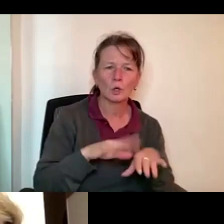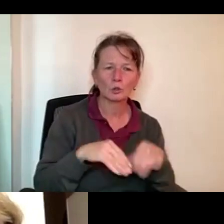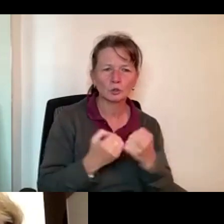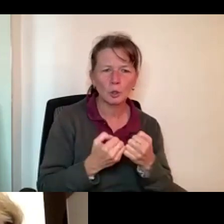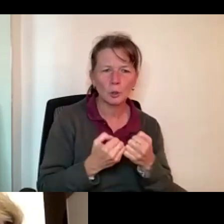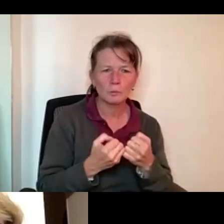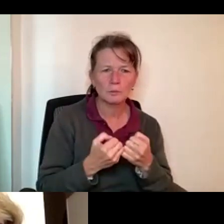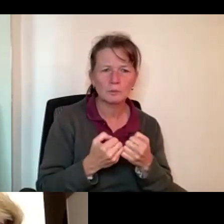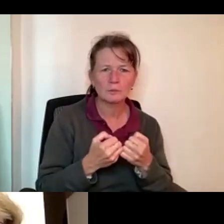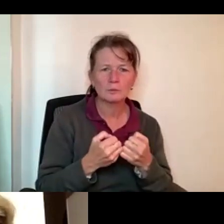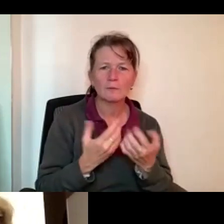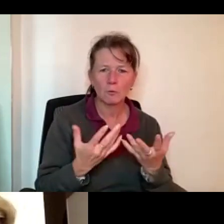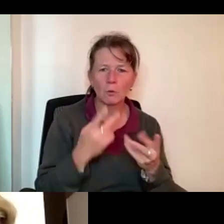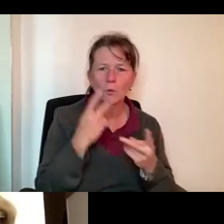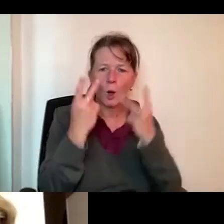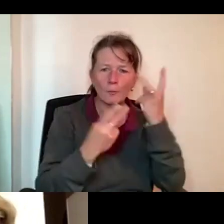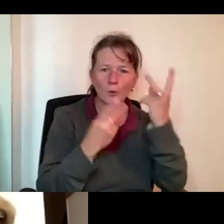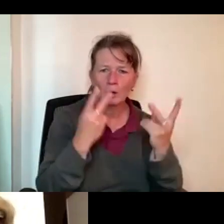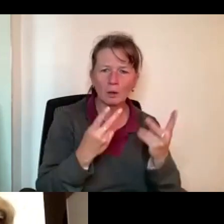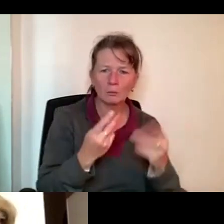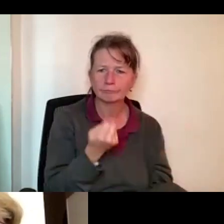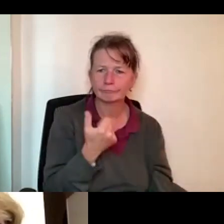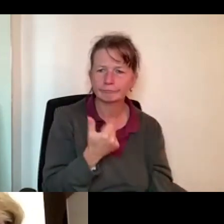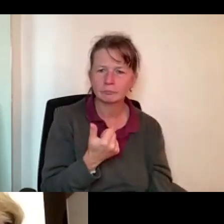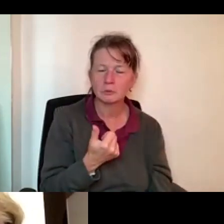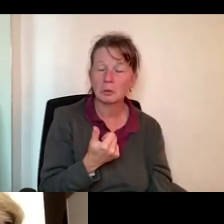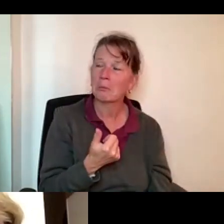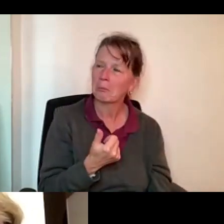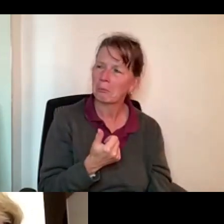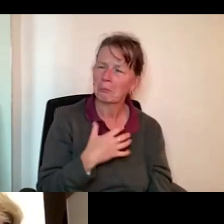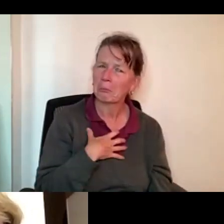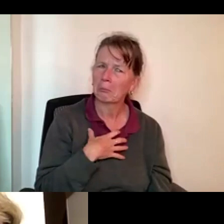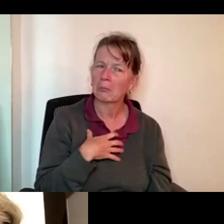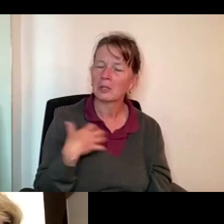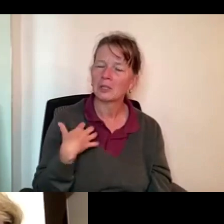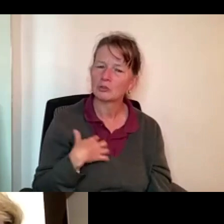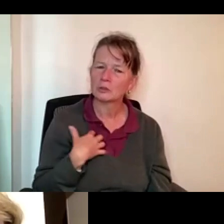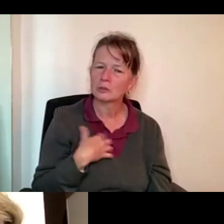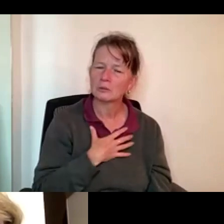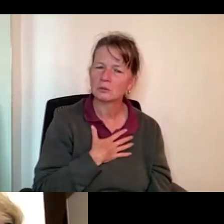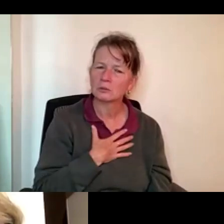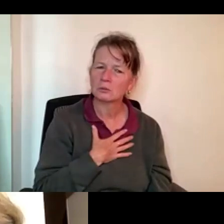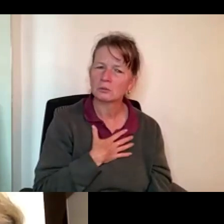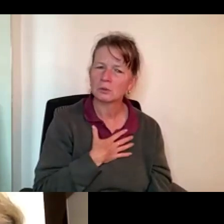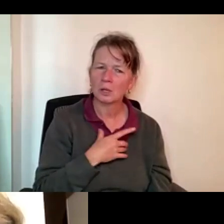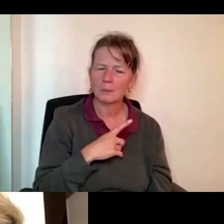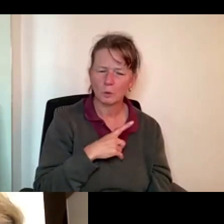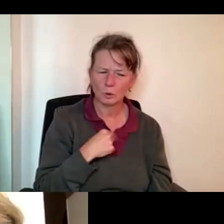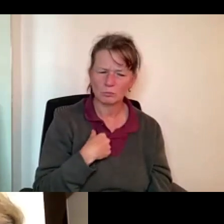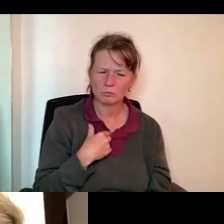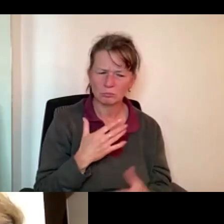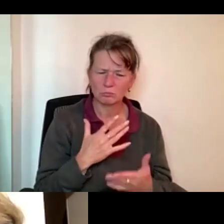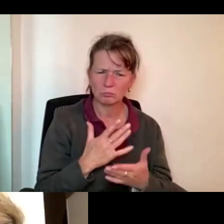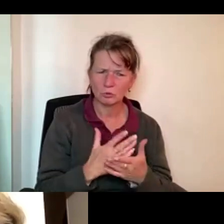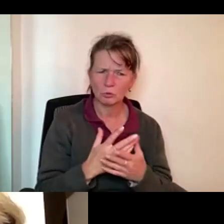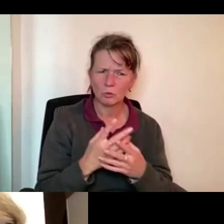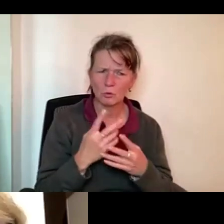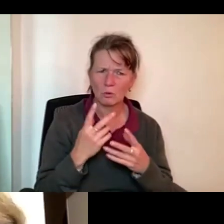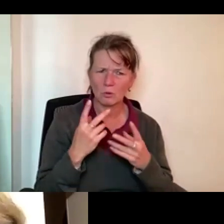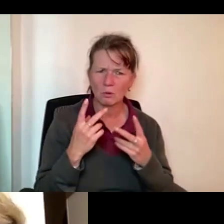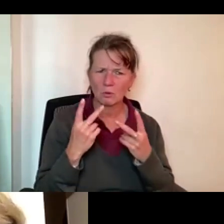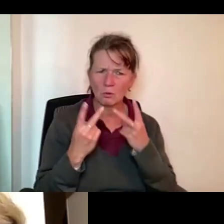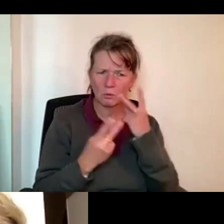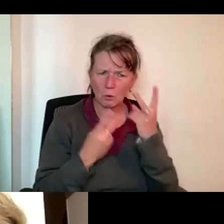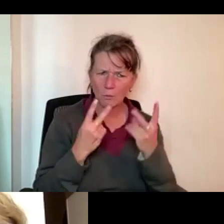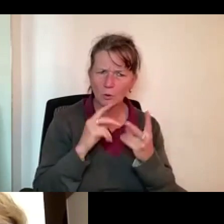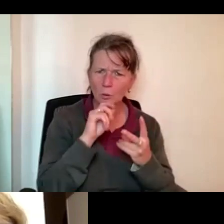very much. And I thought, oh, that's really interesting, because I'm sure that opera would gain a